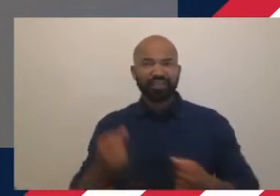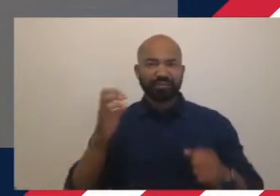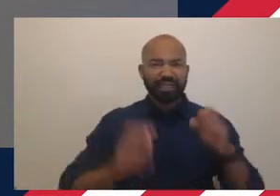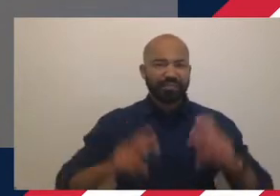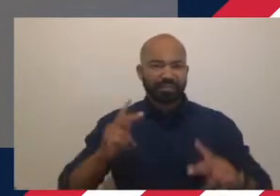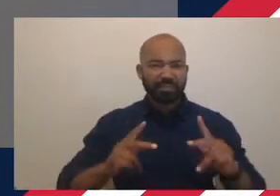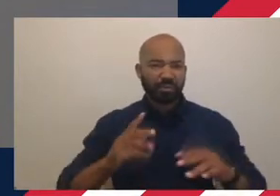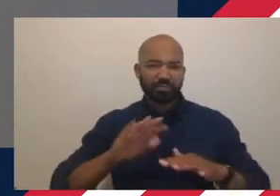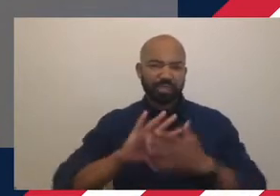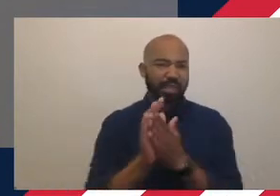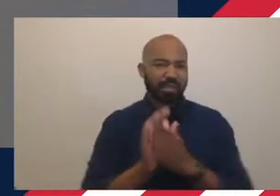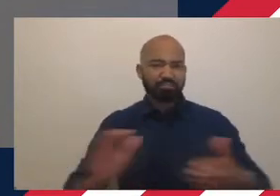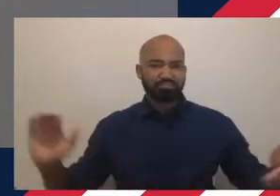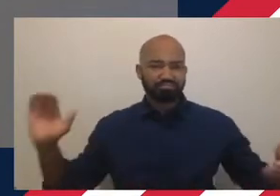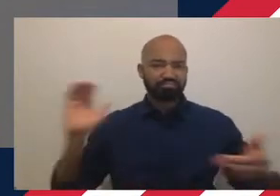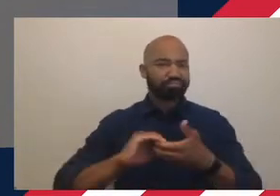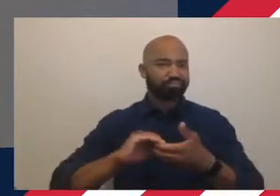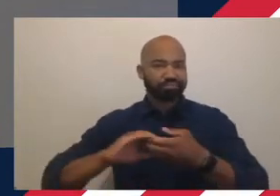united